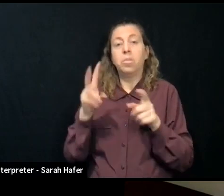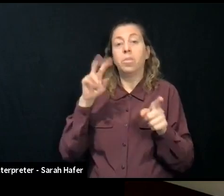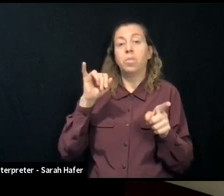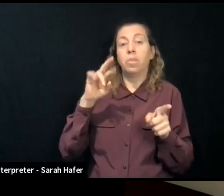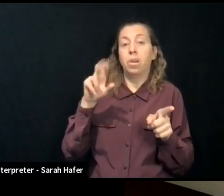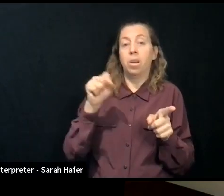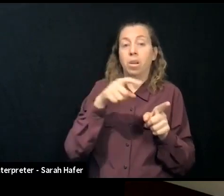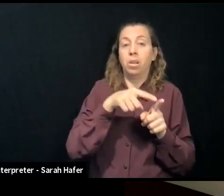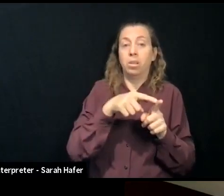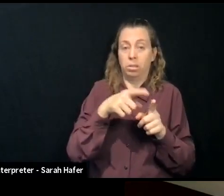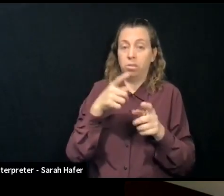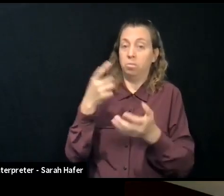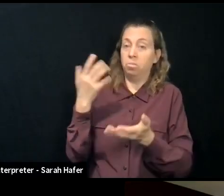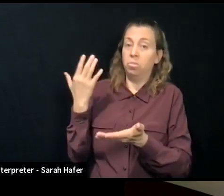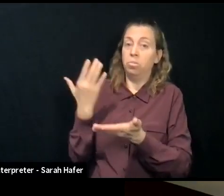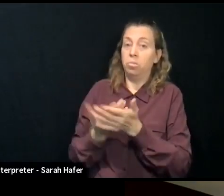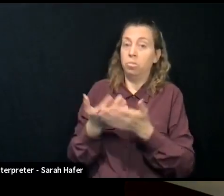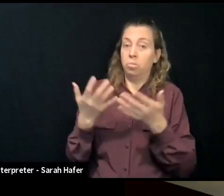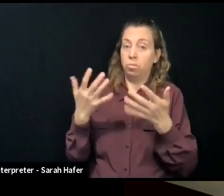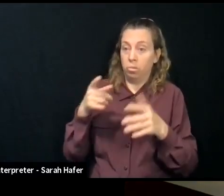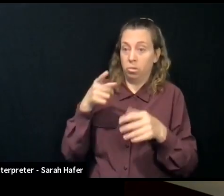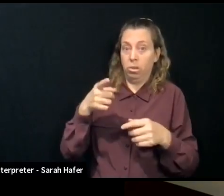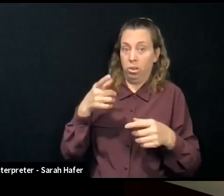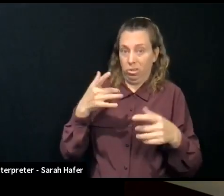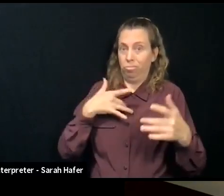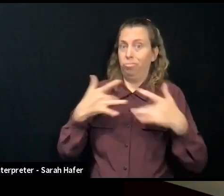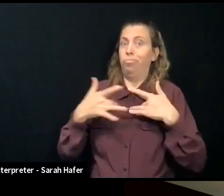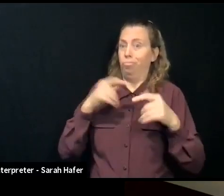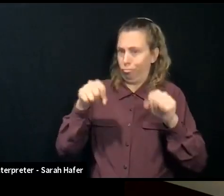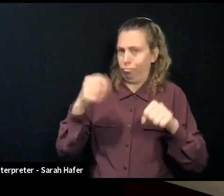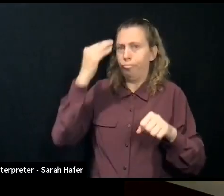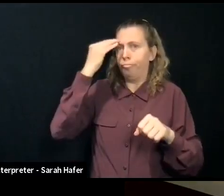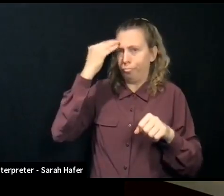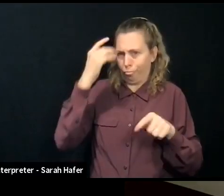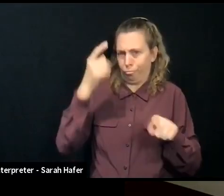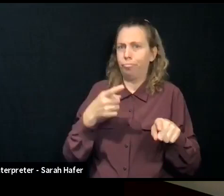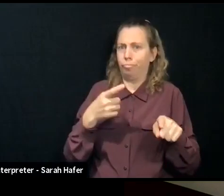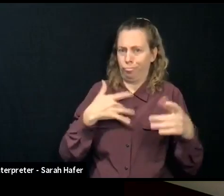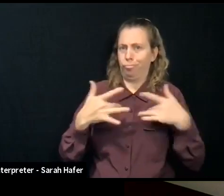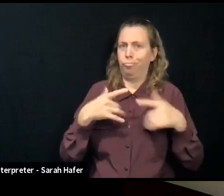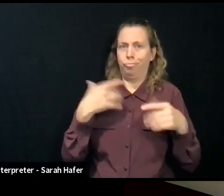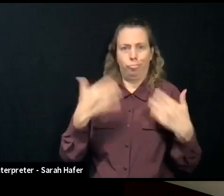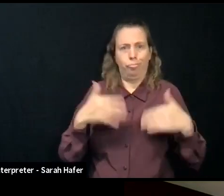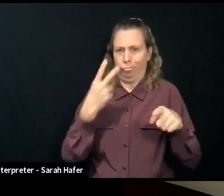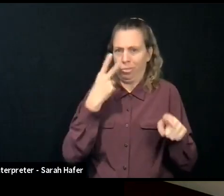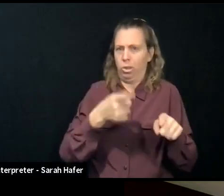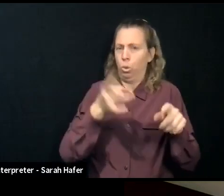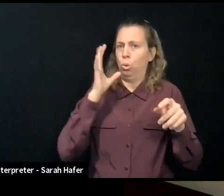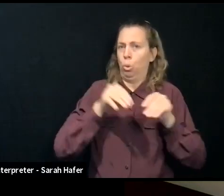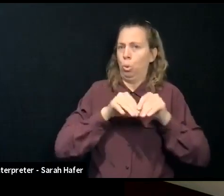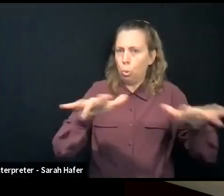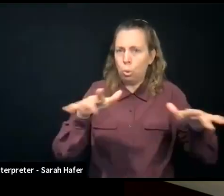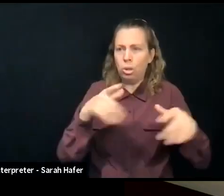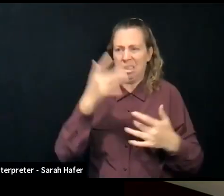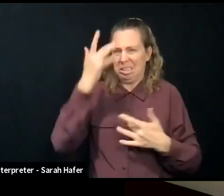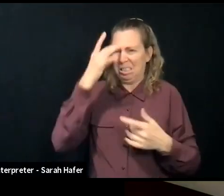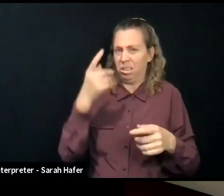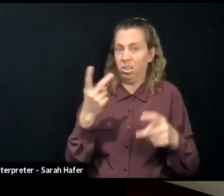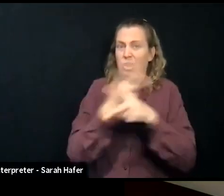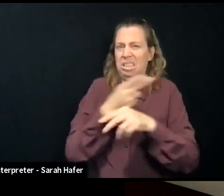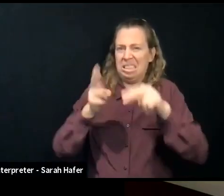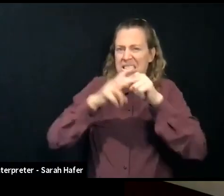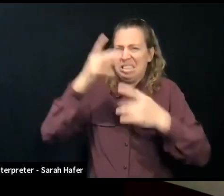of or a variant of concern, that they do something that potentially makes the virus a greater public health concern.